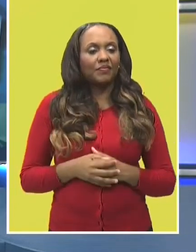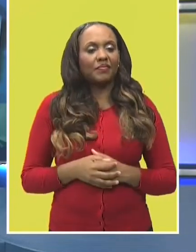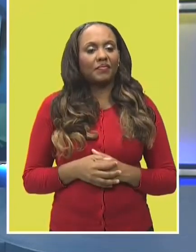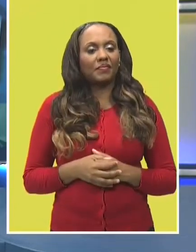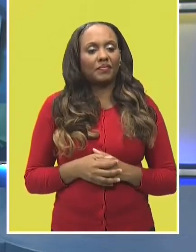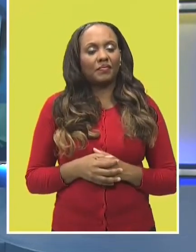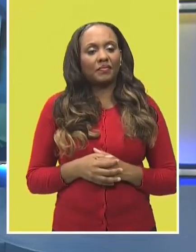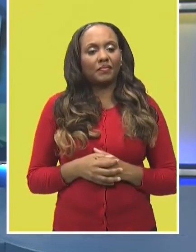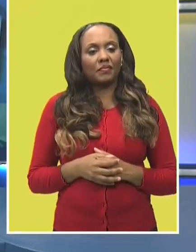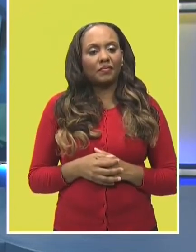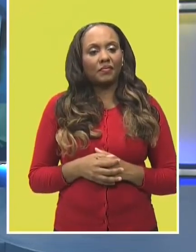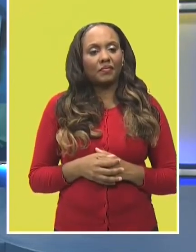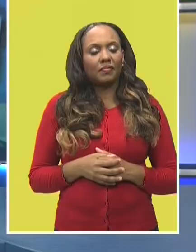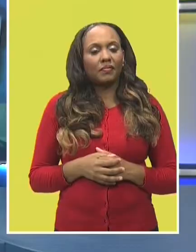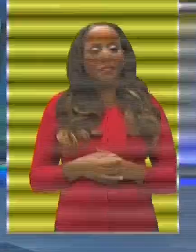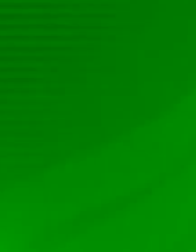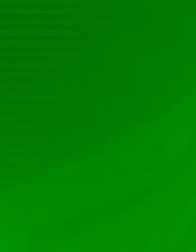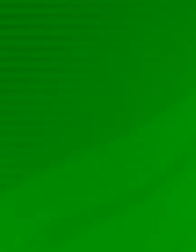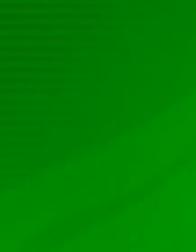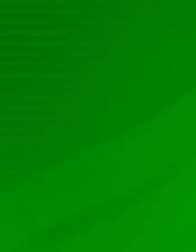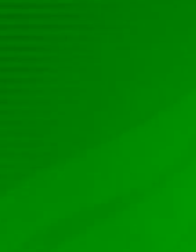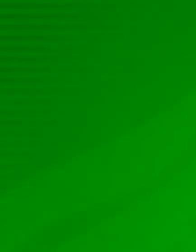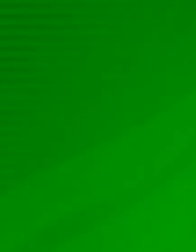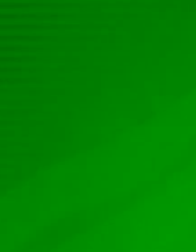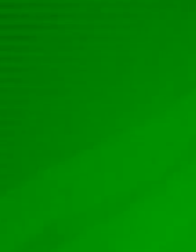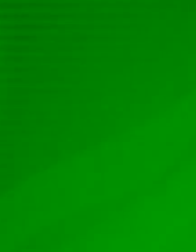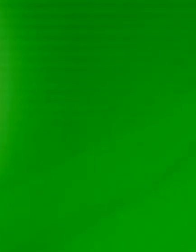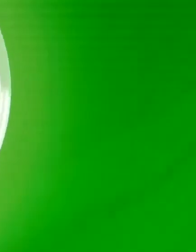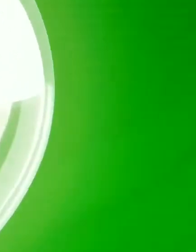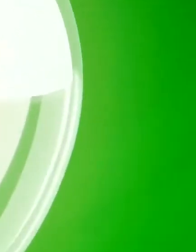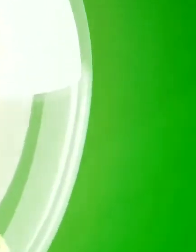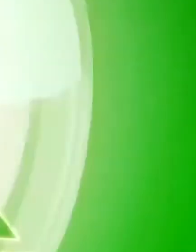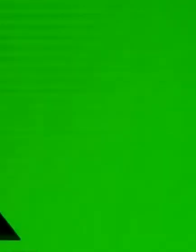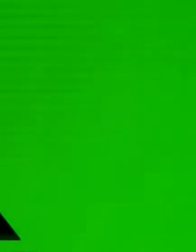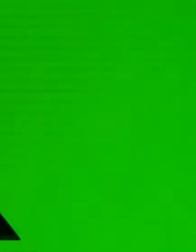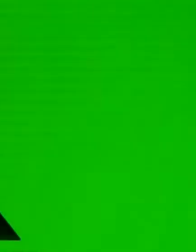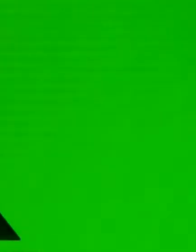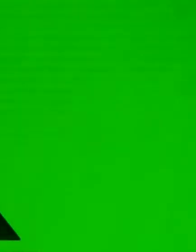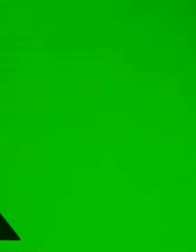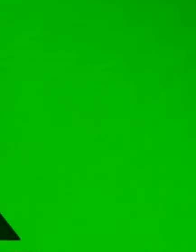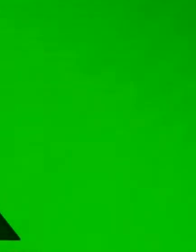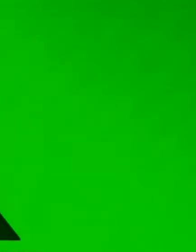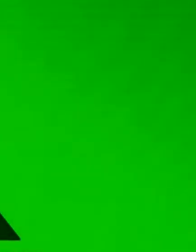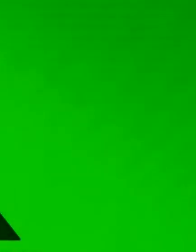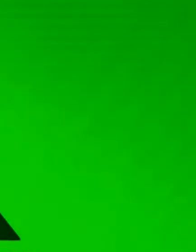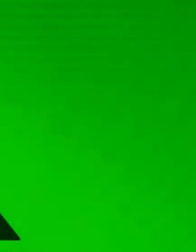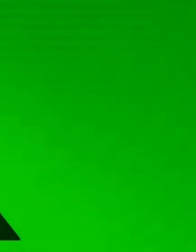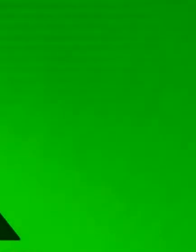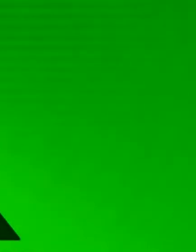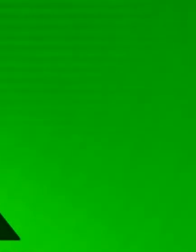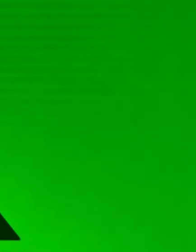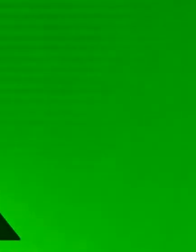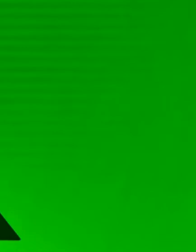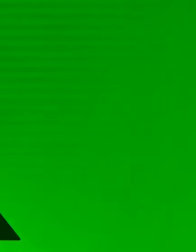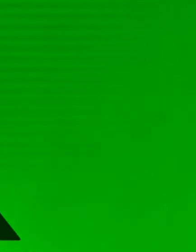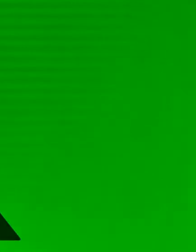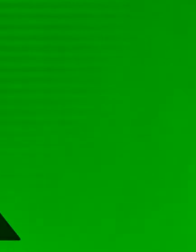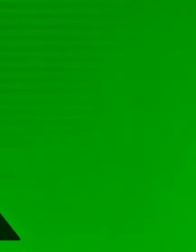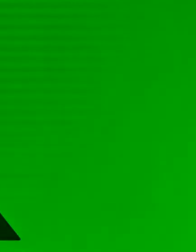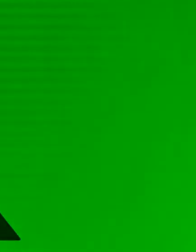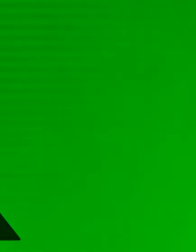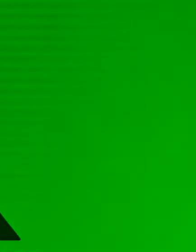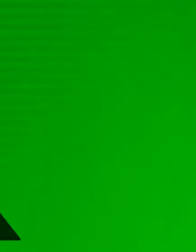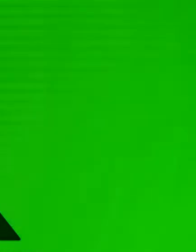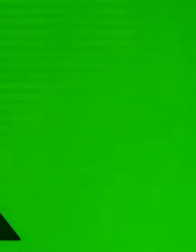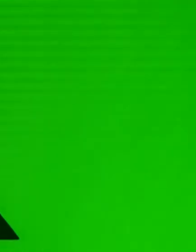Cooperators General Insurance. This tip of the day is brought to you by Cooperators General Insurance Company Limited.